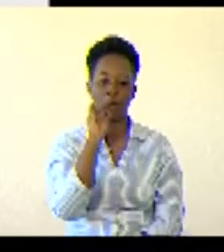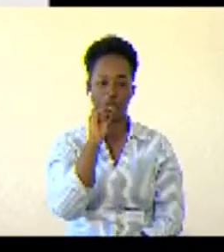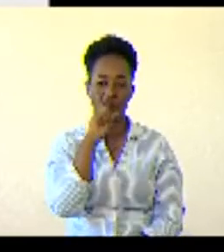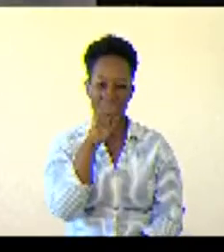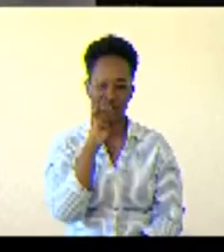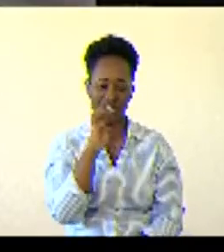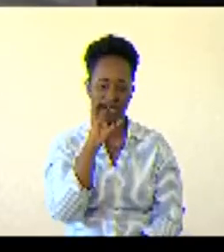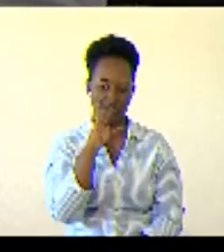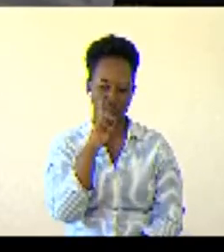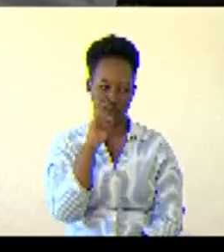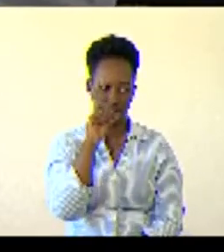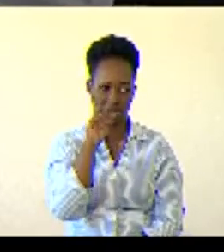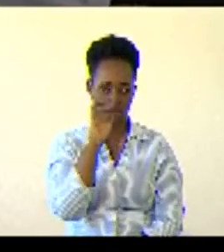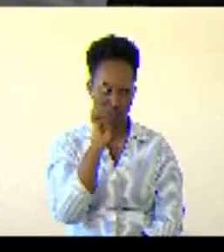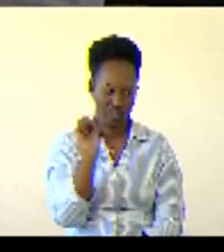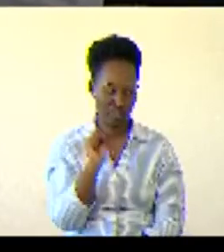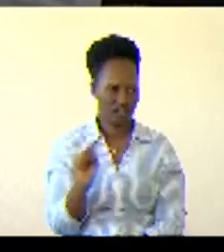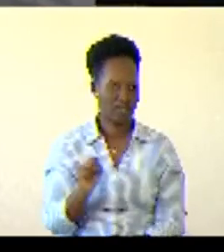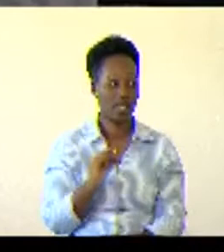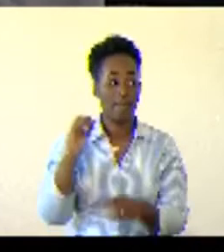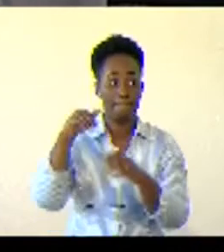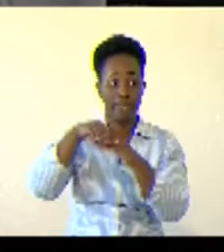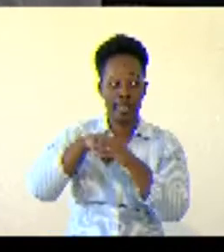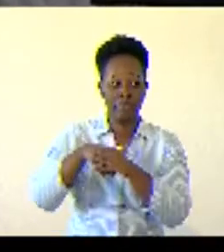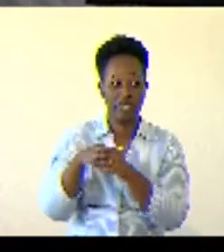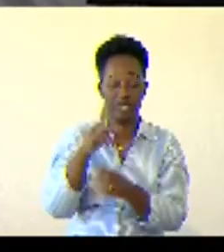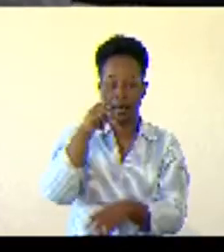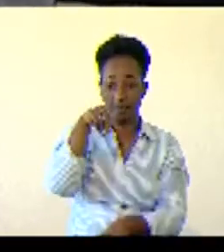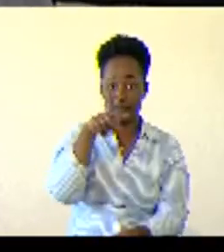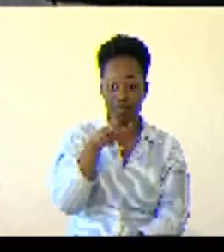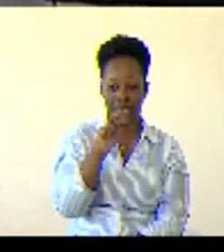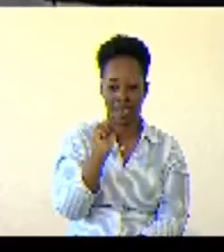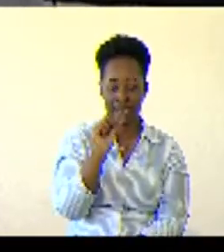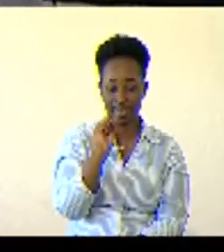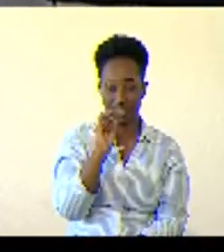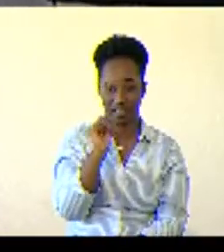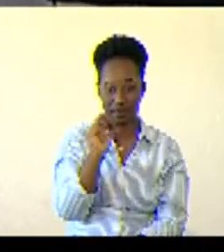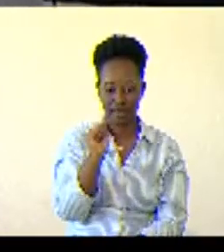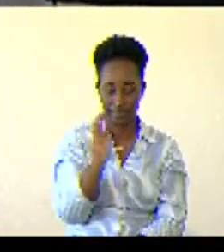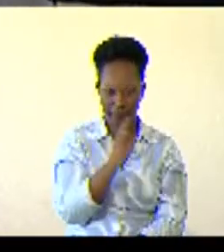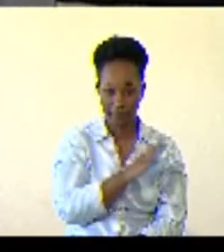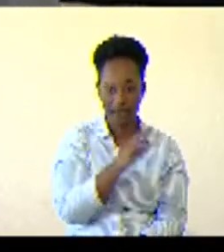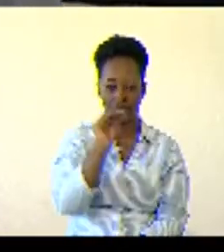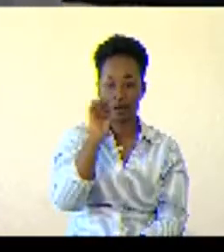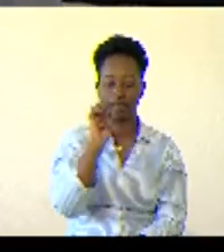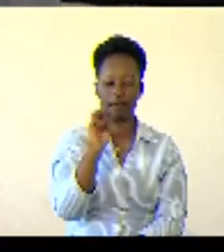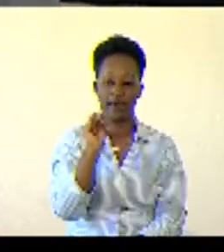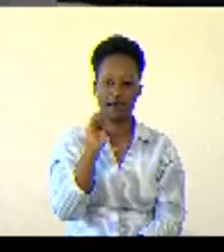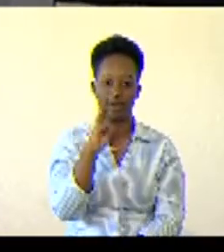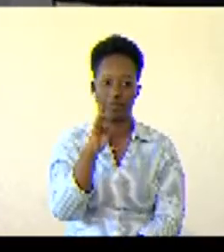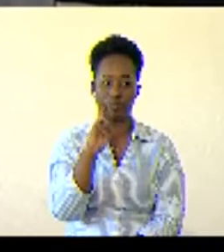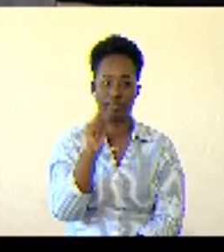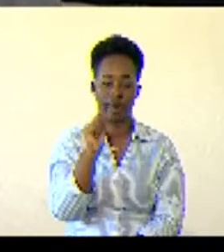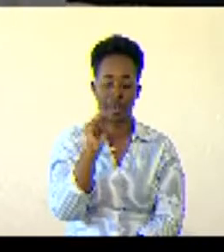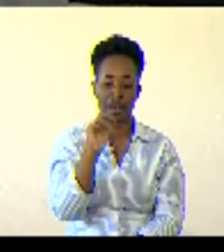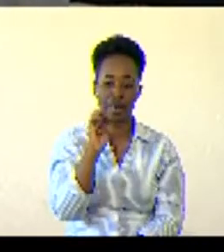large particles across the plasma membrane. And that plasma membrane must be able to be partially permeable, must be able